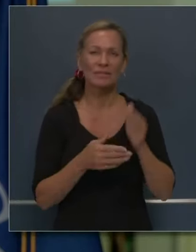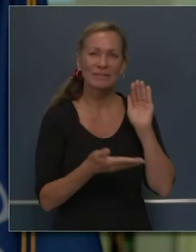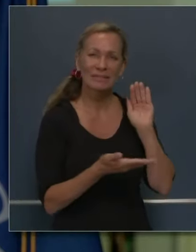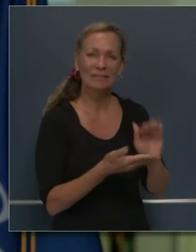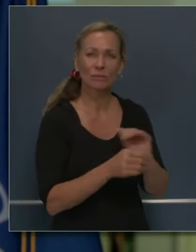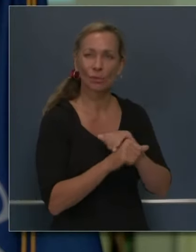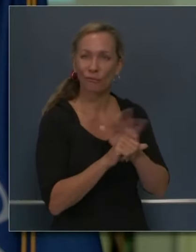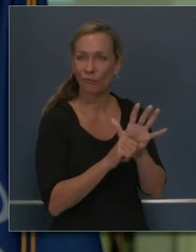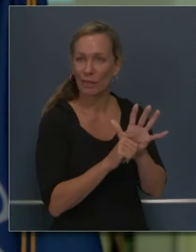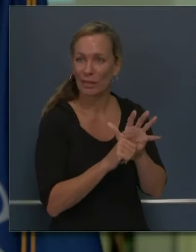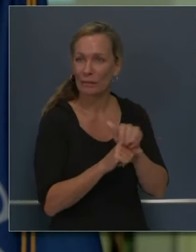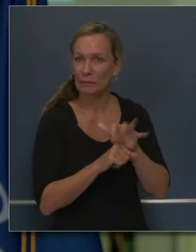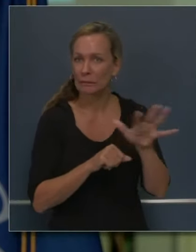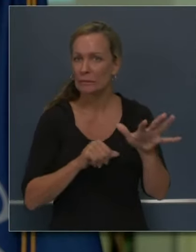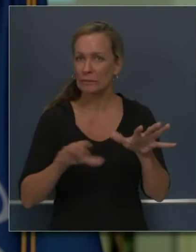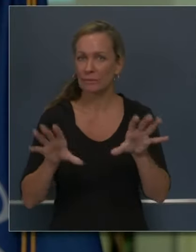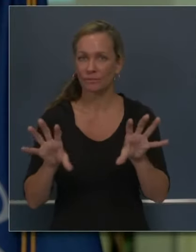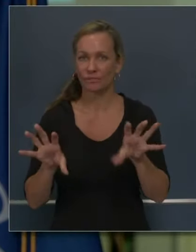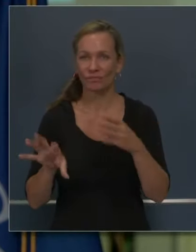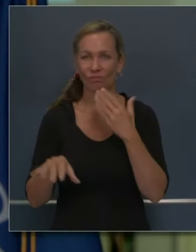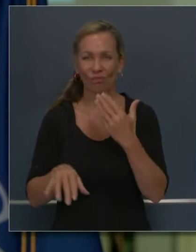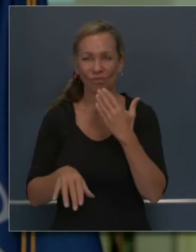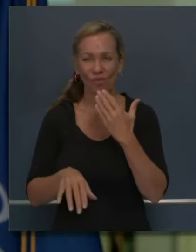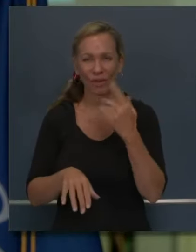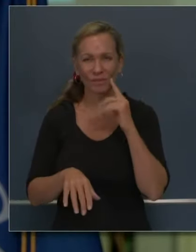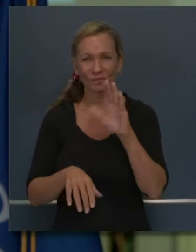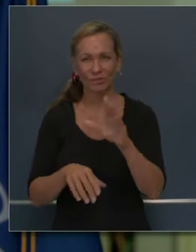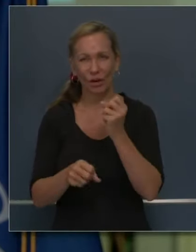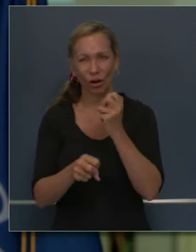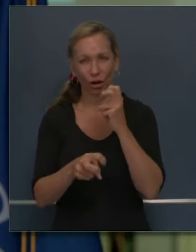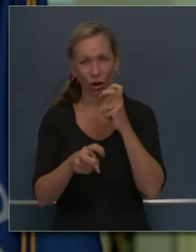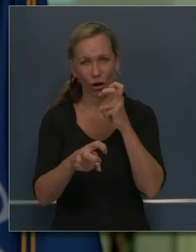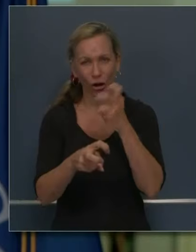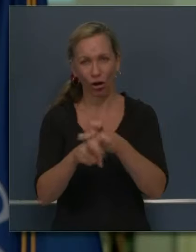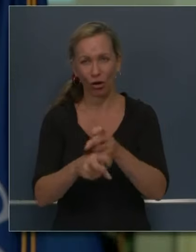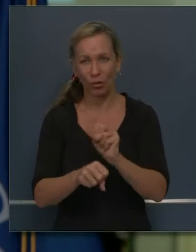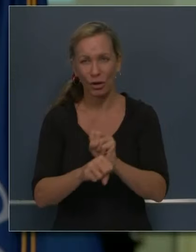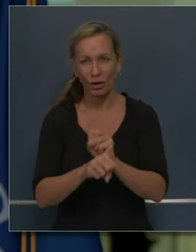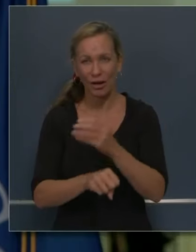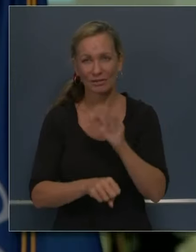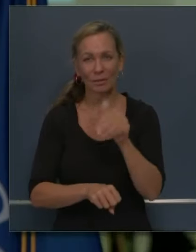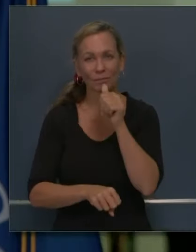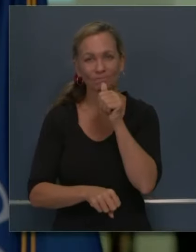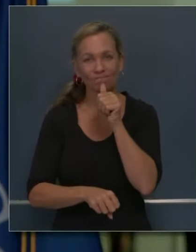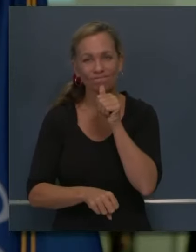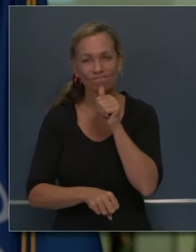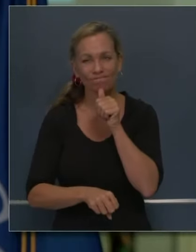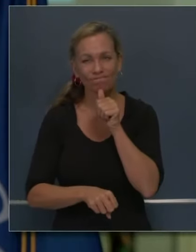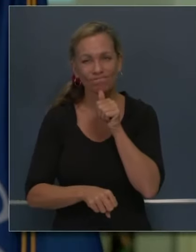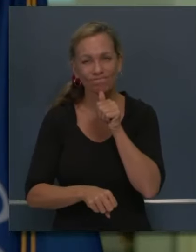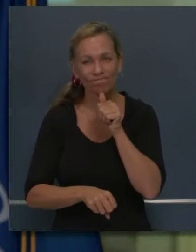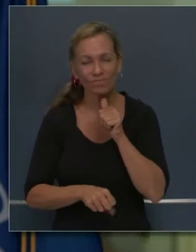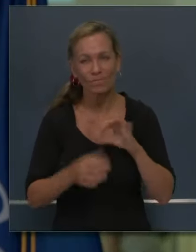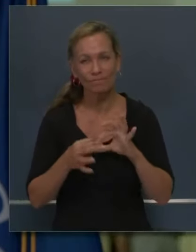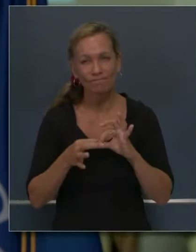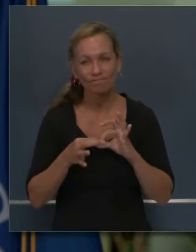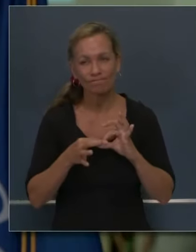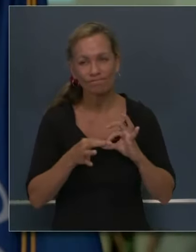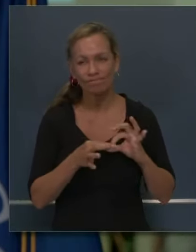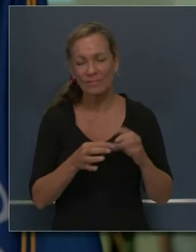for your resilience, for your commitment to this collective cause, and let us, as